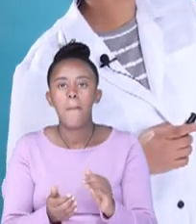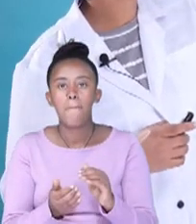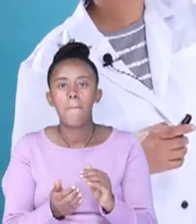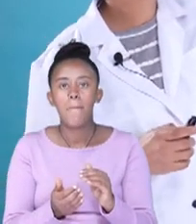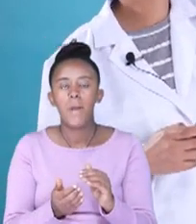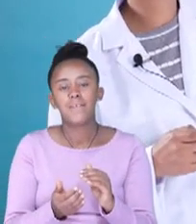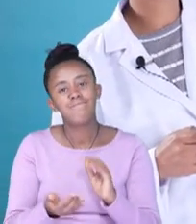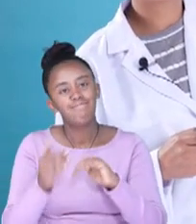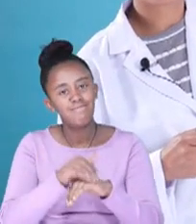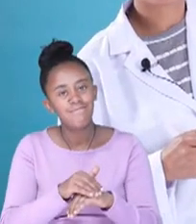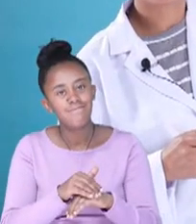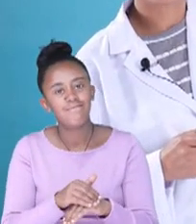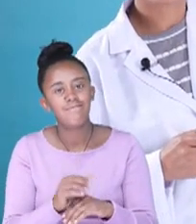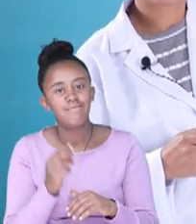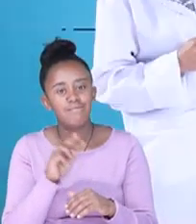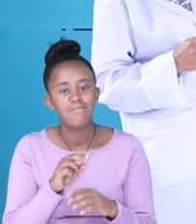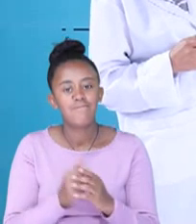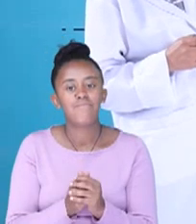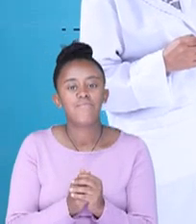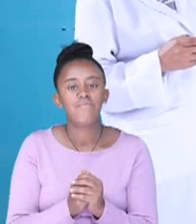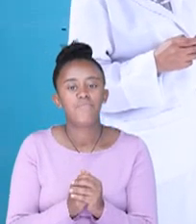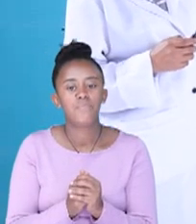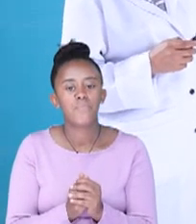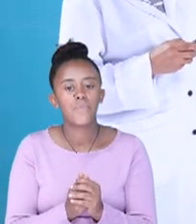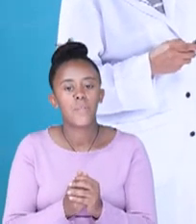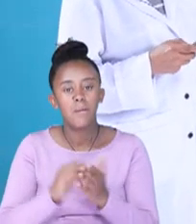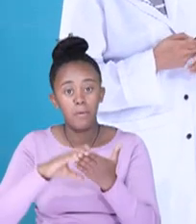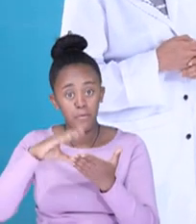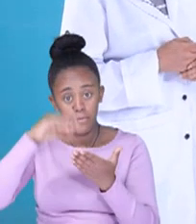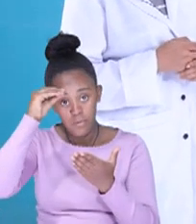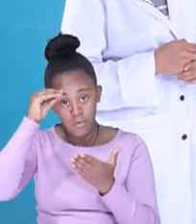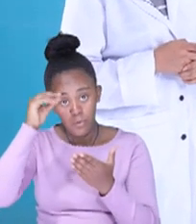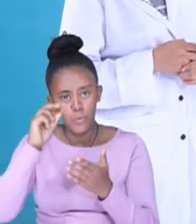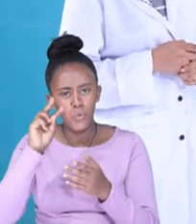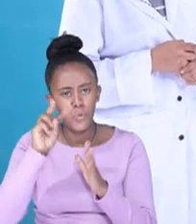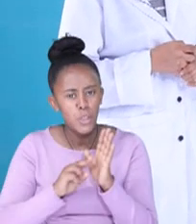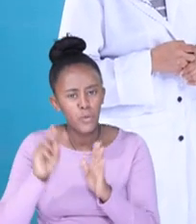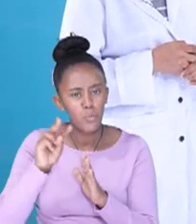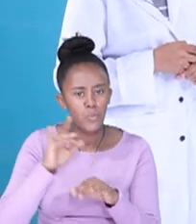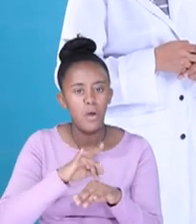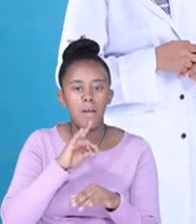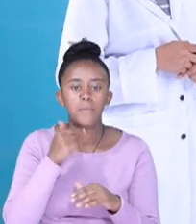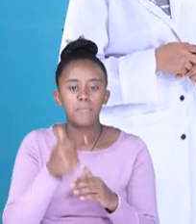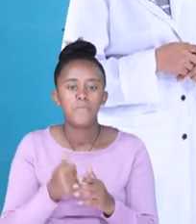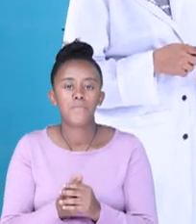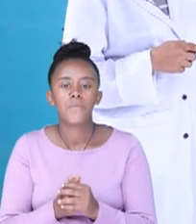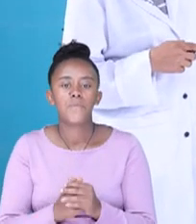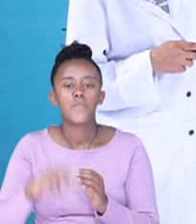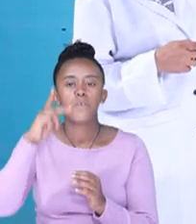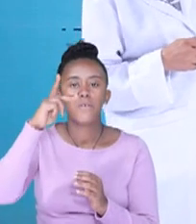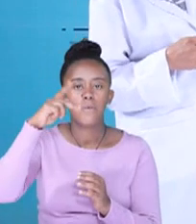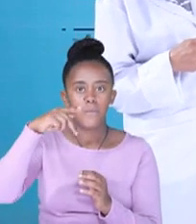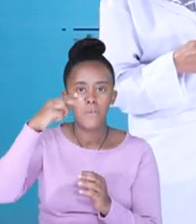is made up of phospholipids. From your lesson on Unit 2, Biological Molecules, you have